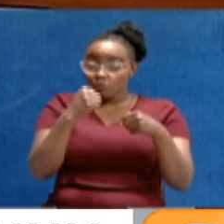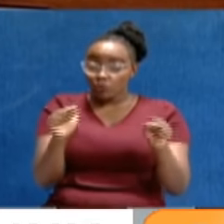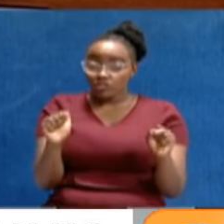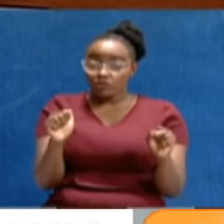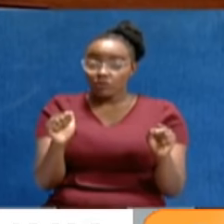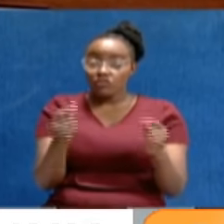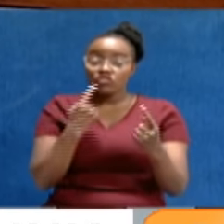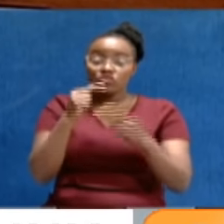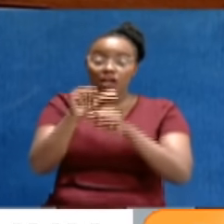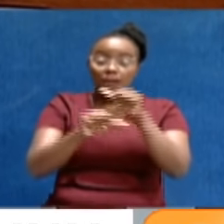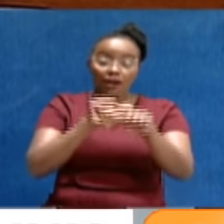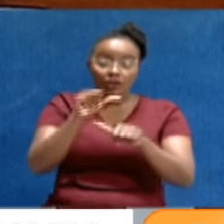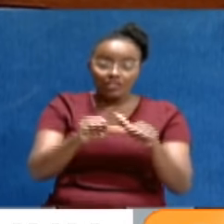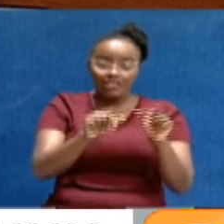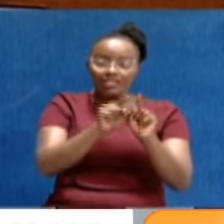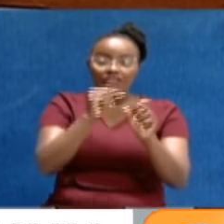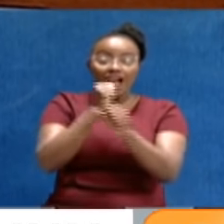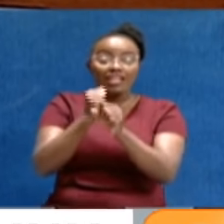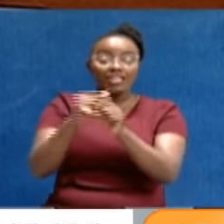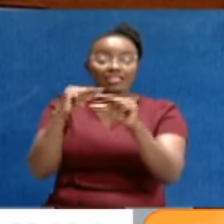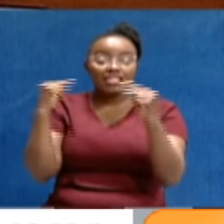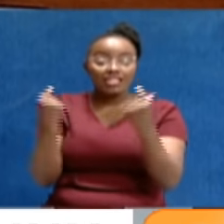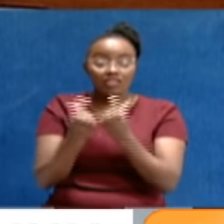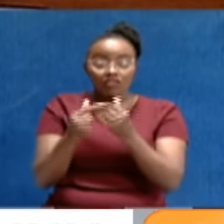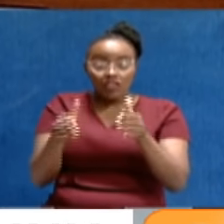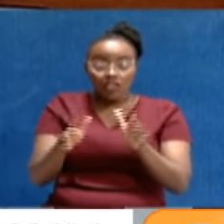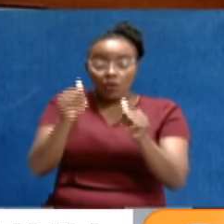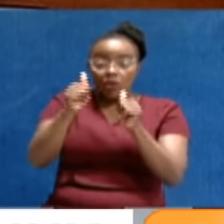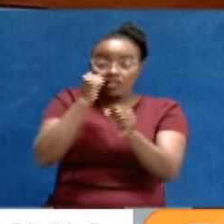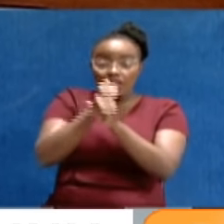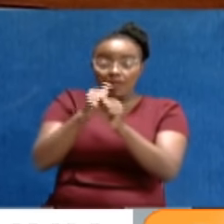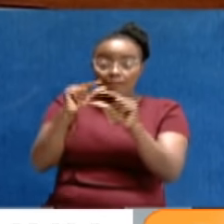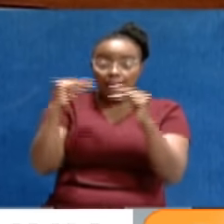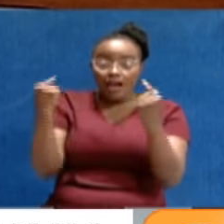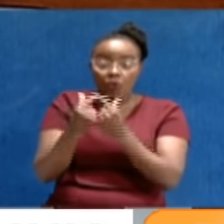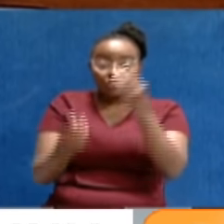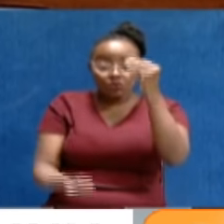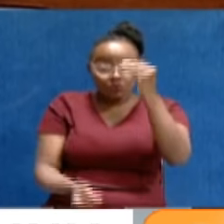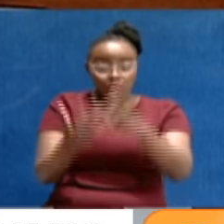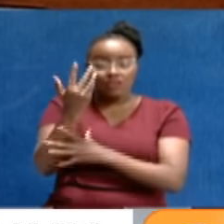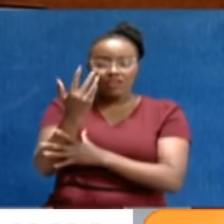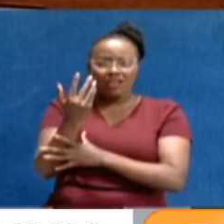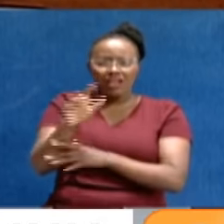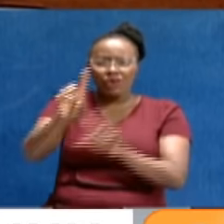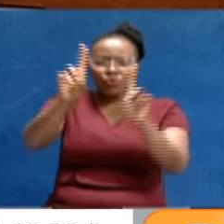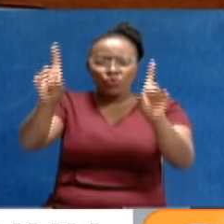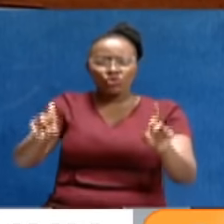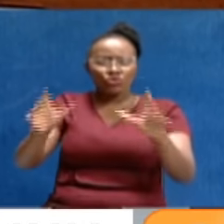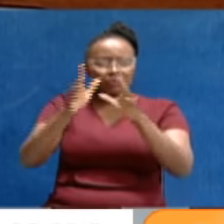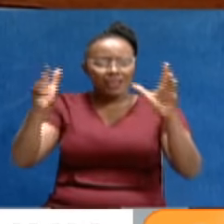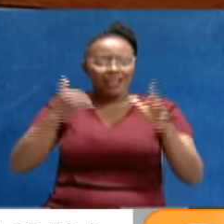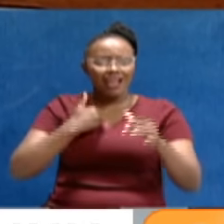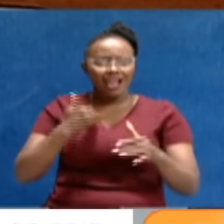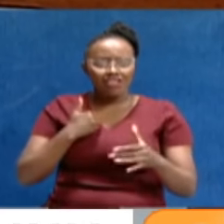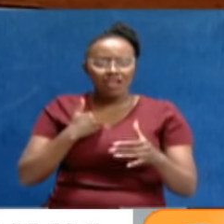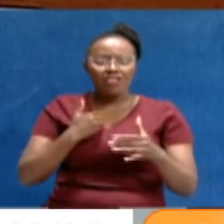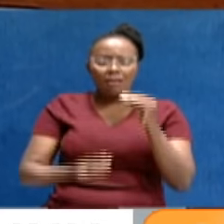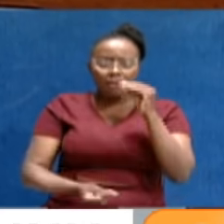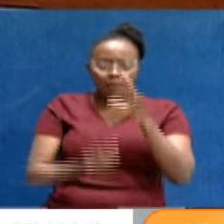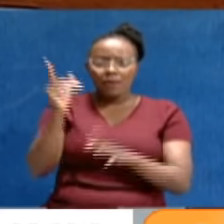cannot talk about even a task force. The manner in which the task force was also put is questionable. It has